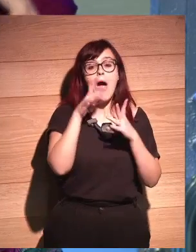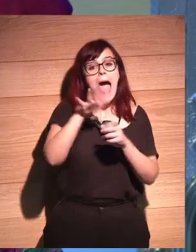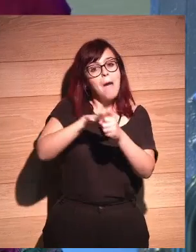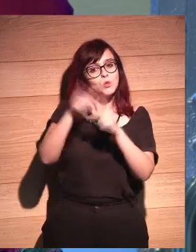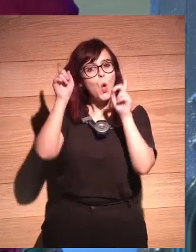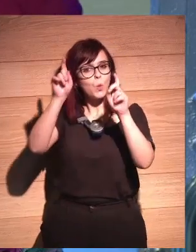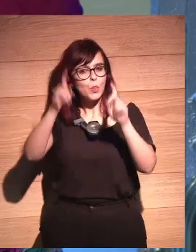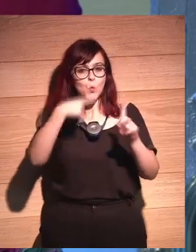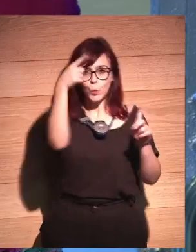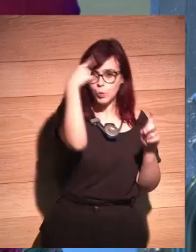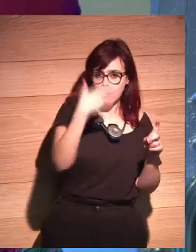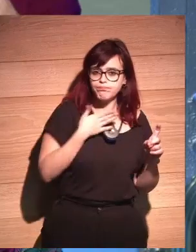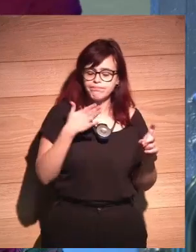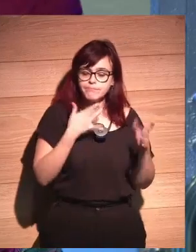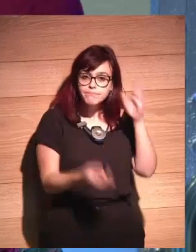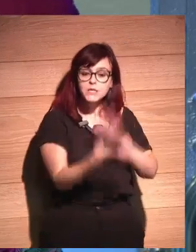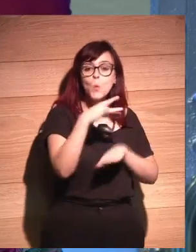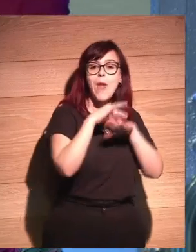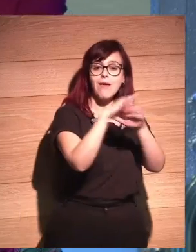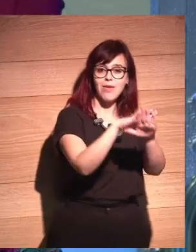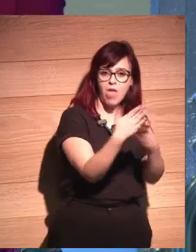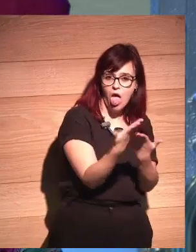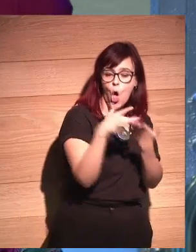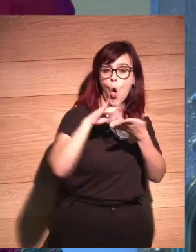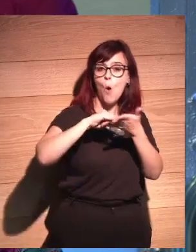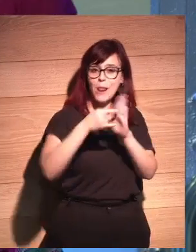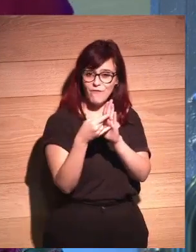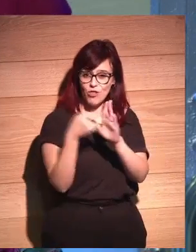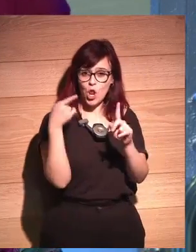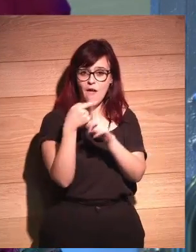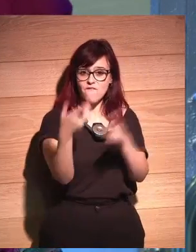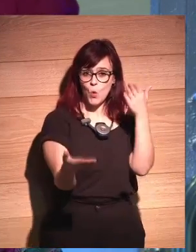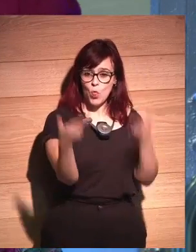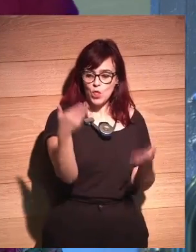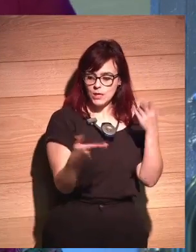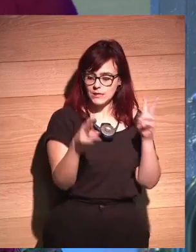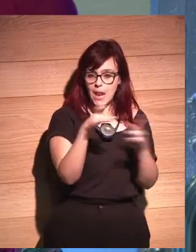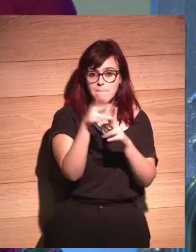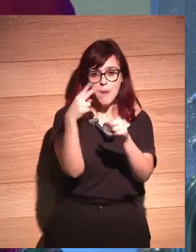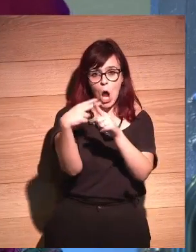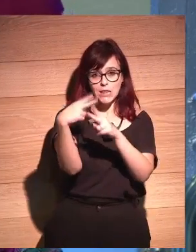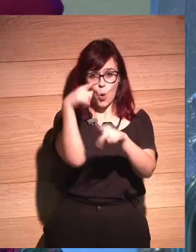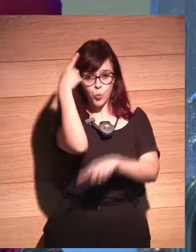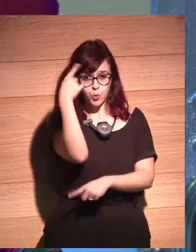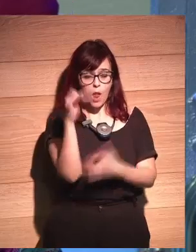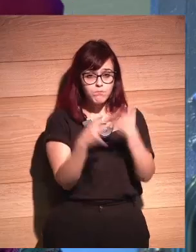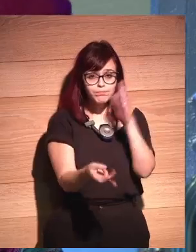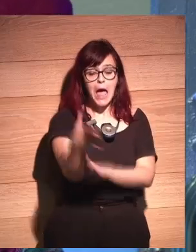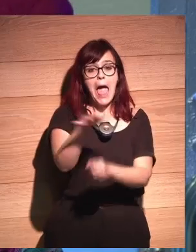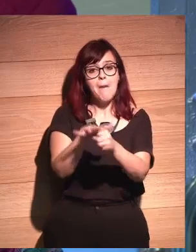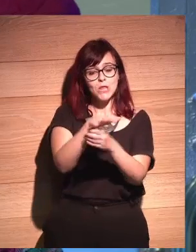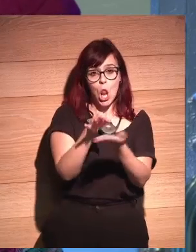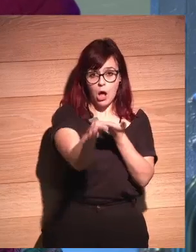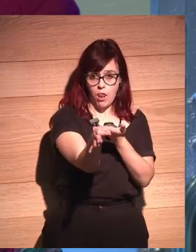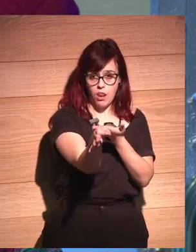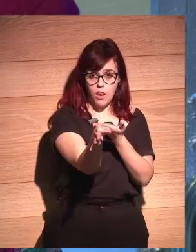Spanish Federation of Municipalities, I have a responsibility in that association. We have a